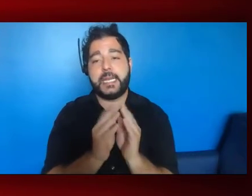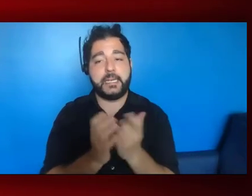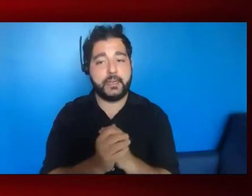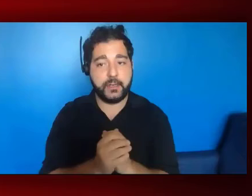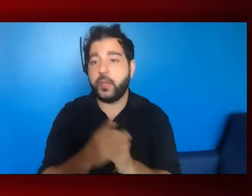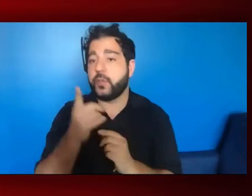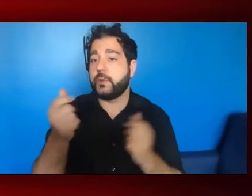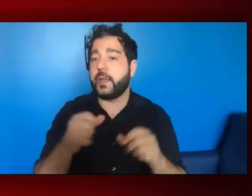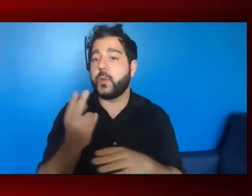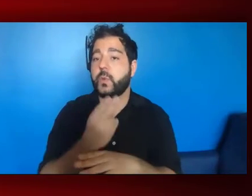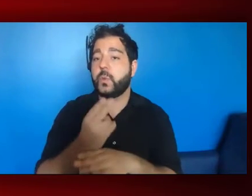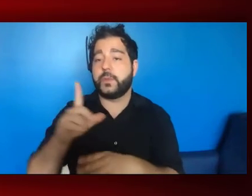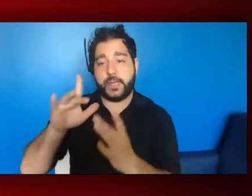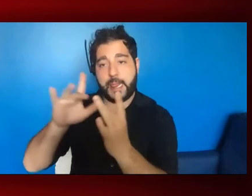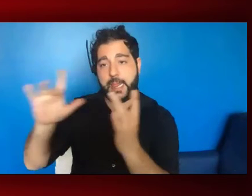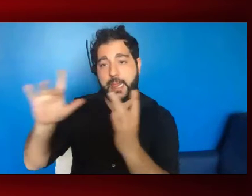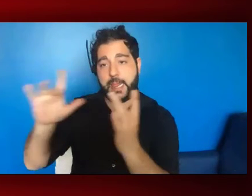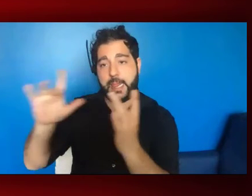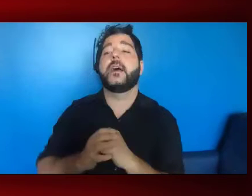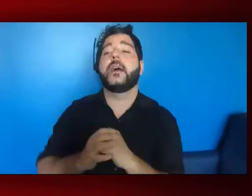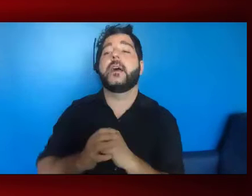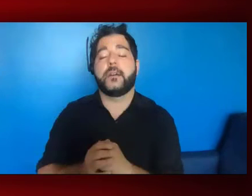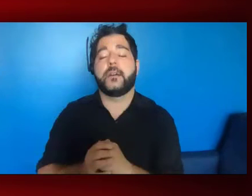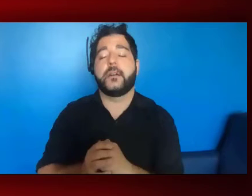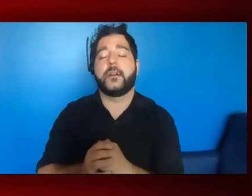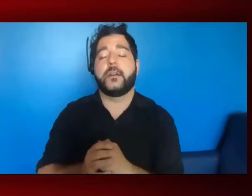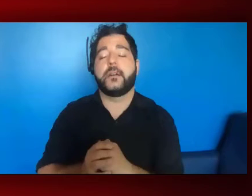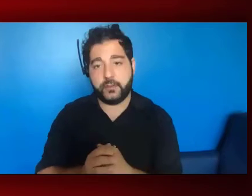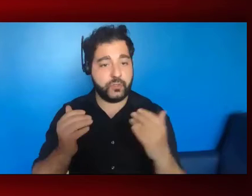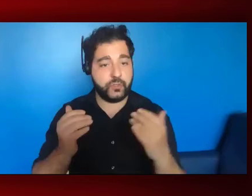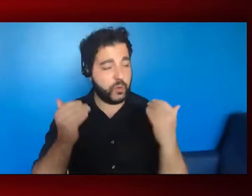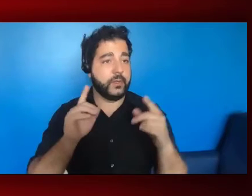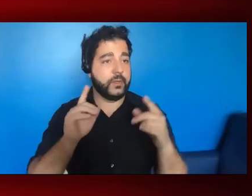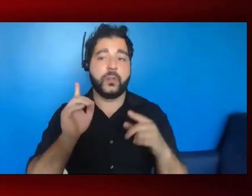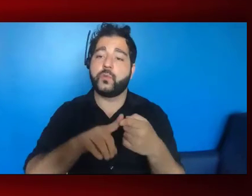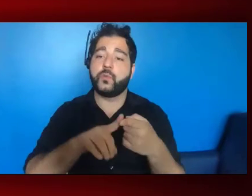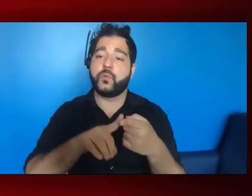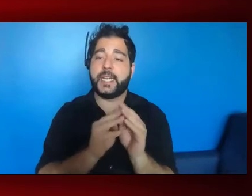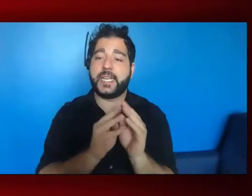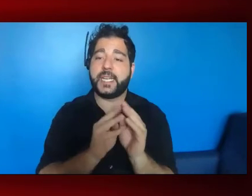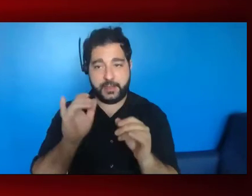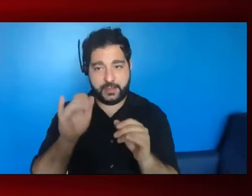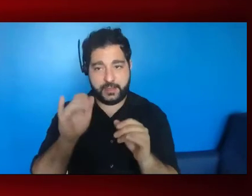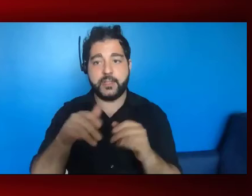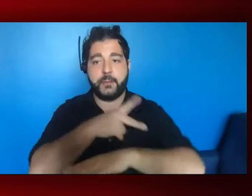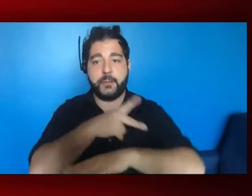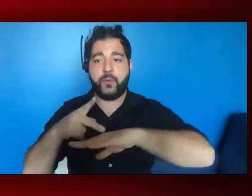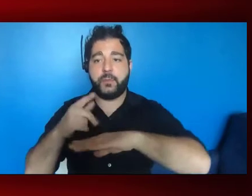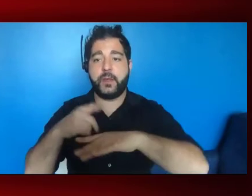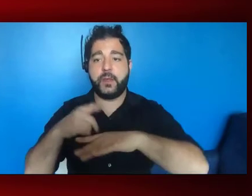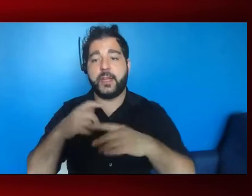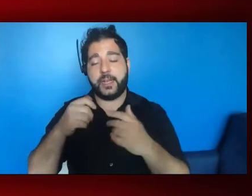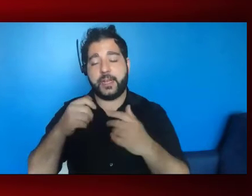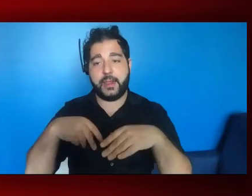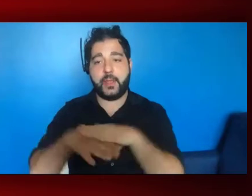can use the link. So GoToMeeting, which is the platform we're going to use, can let you into the room even